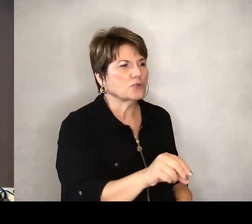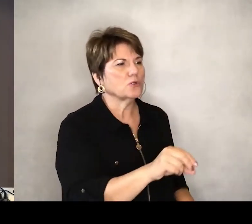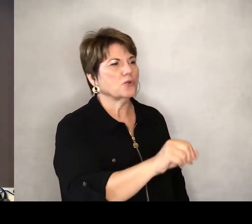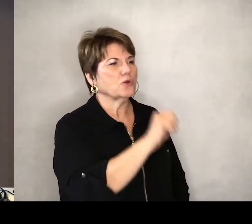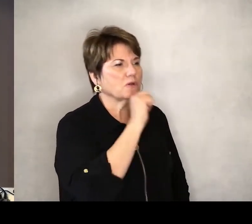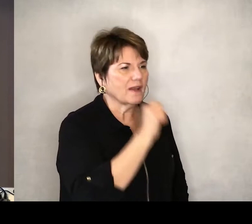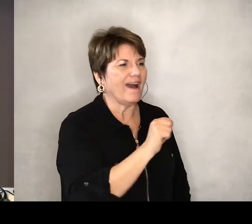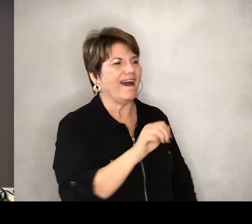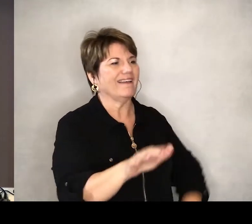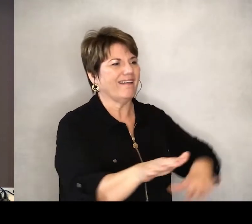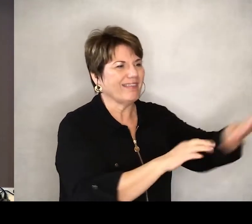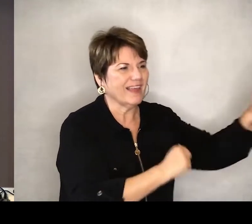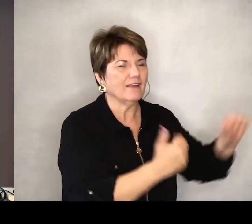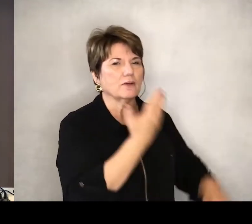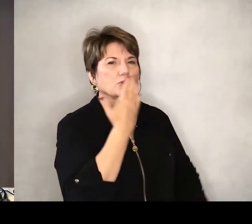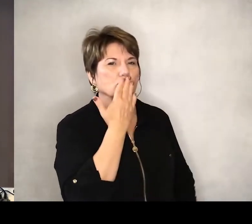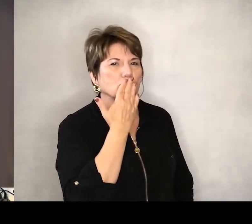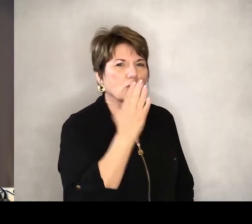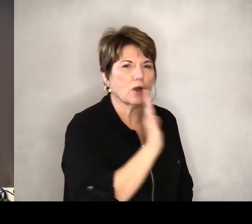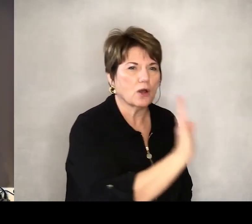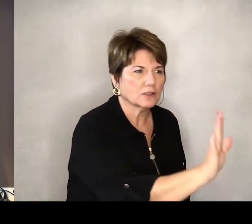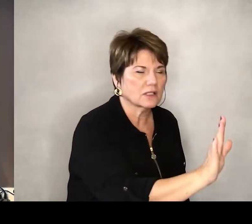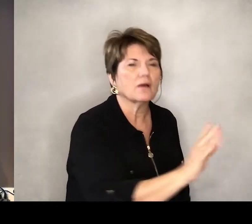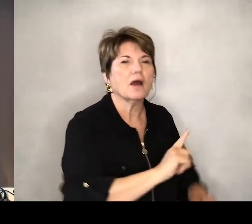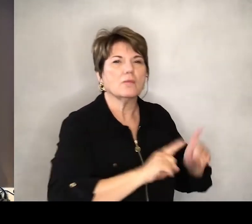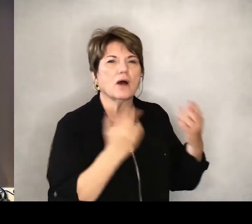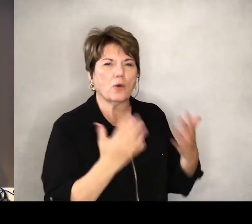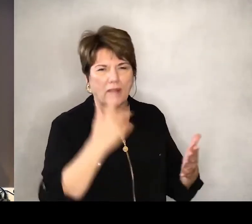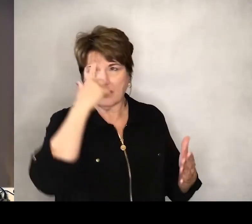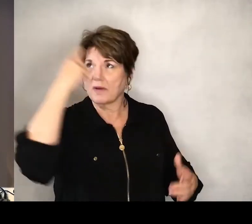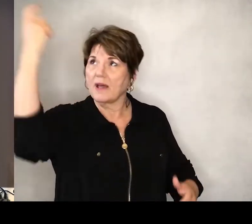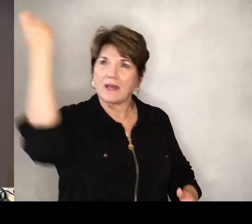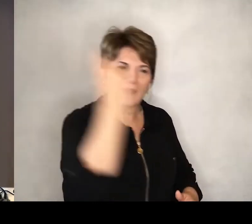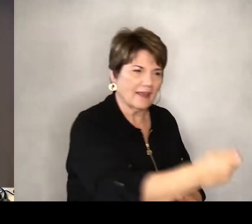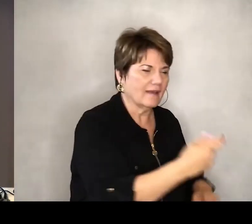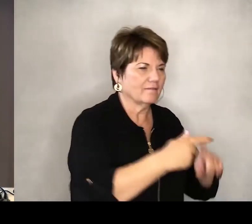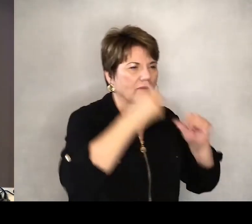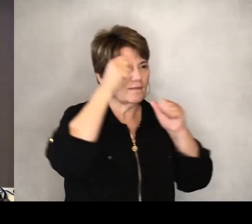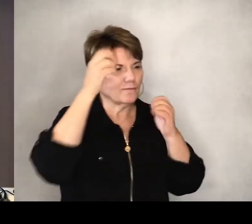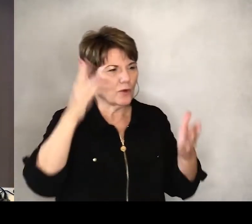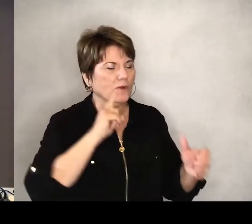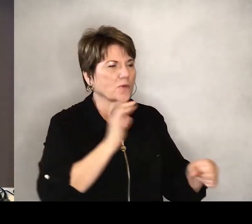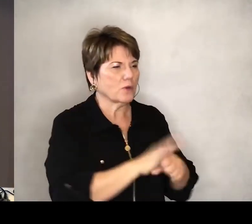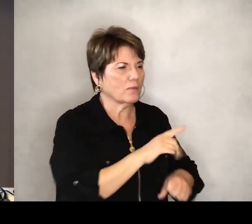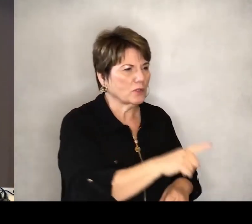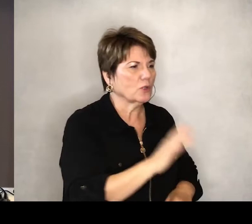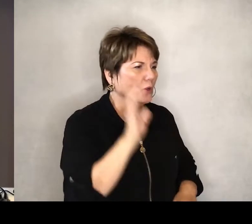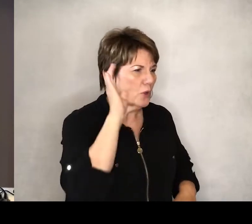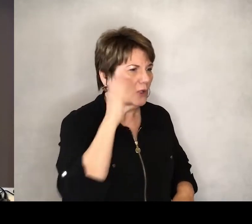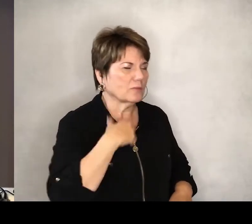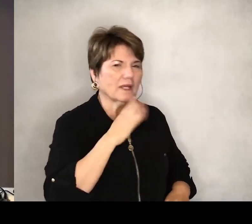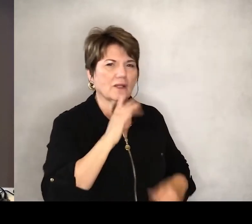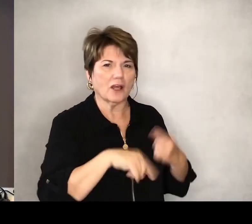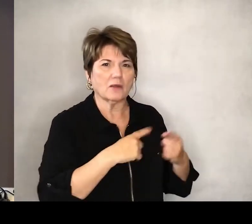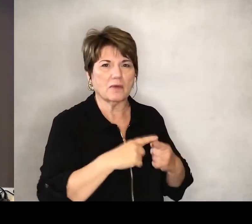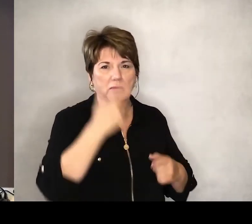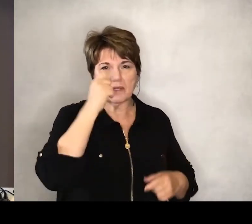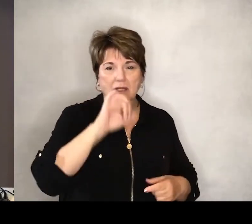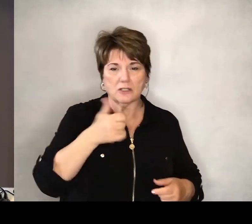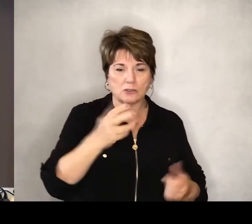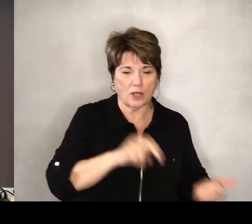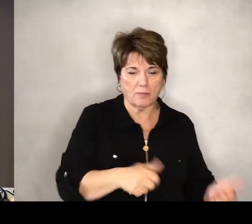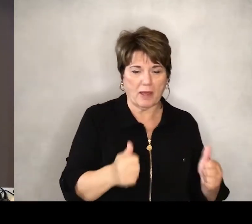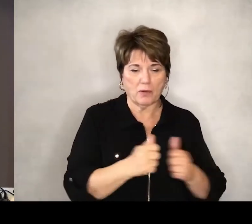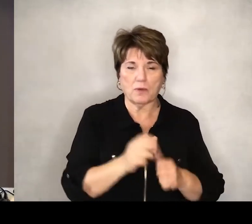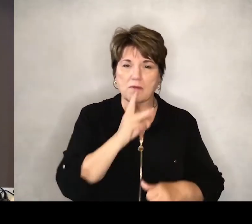not leave Jerusalem, but wait for the gift of my Father as promised, which you have heard me speak about. For John